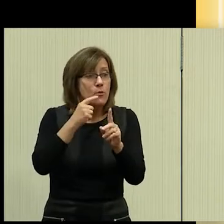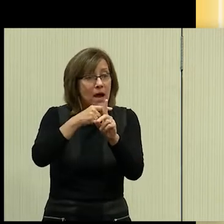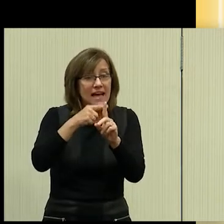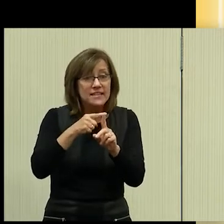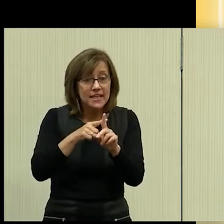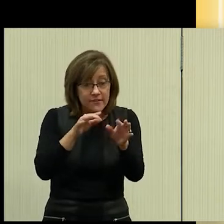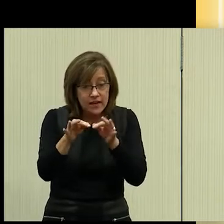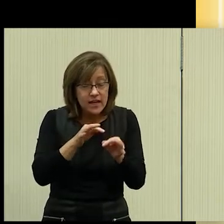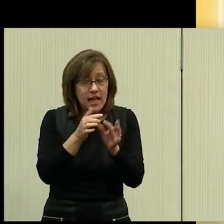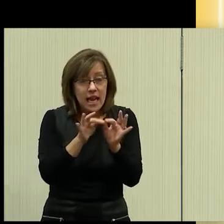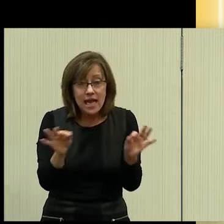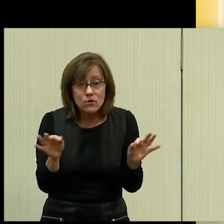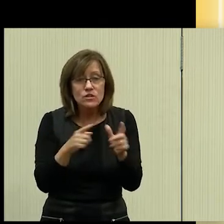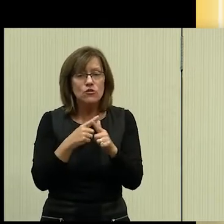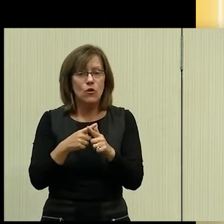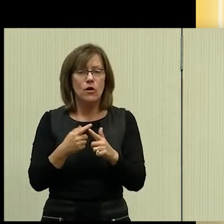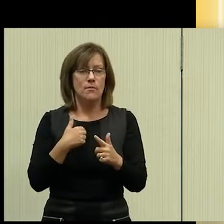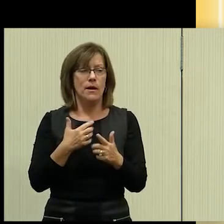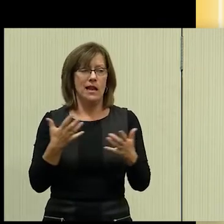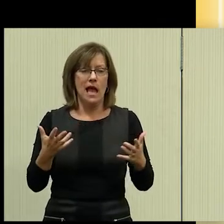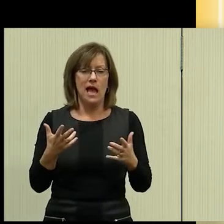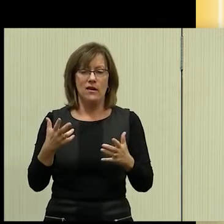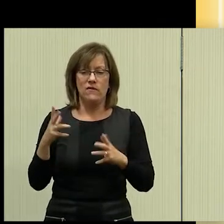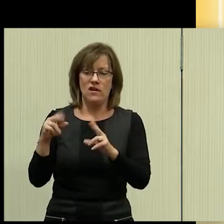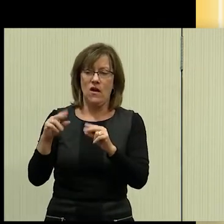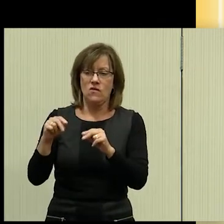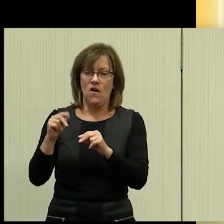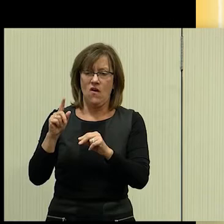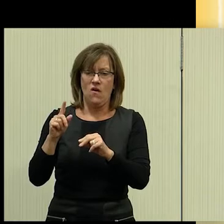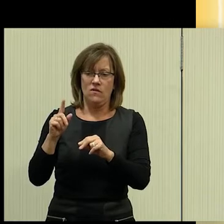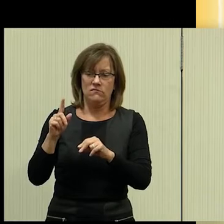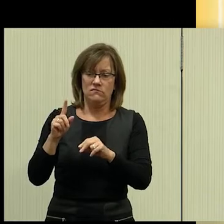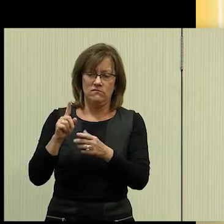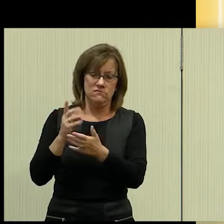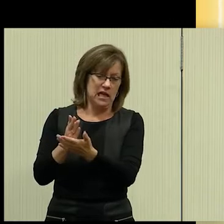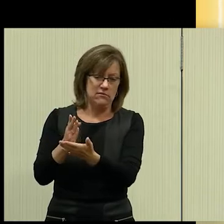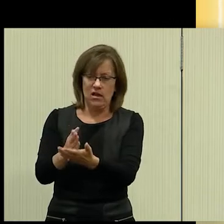descriptive language or using a lot of correctives and giving the negative?